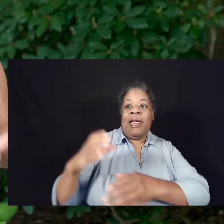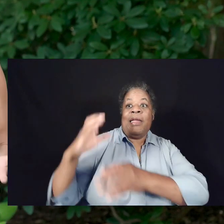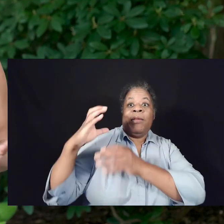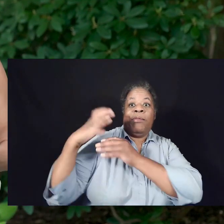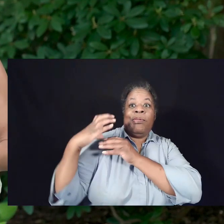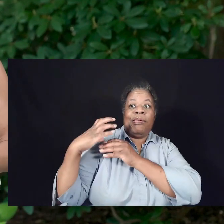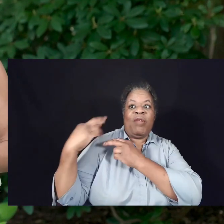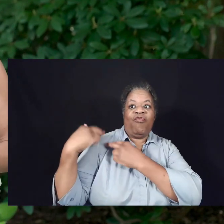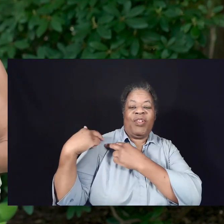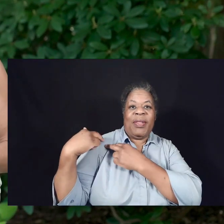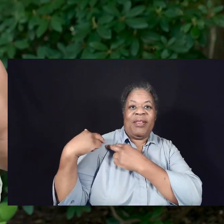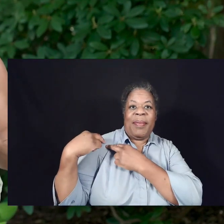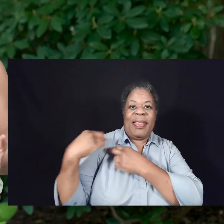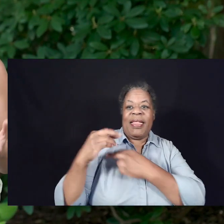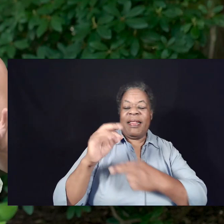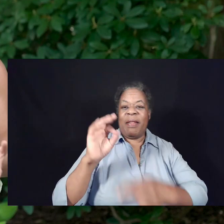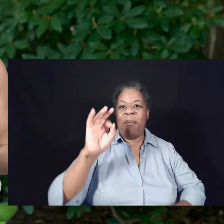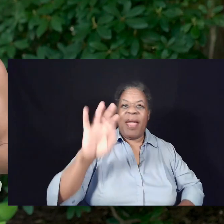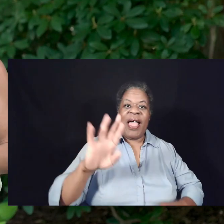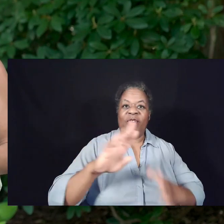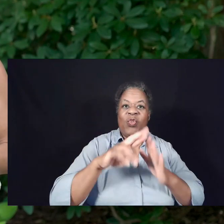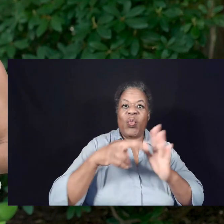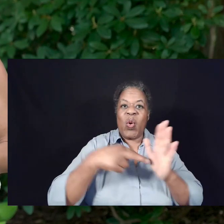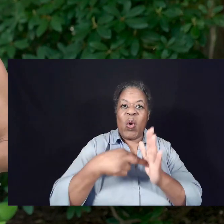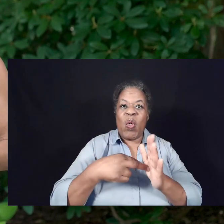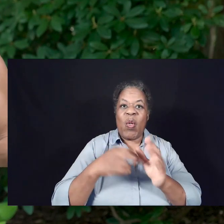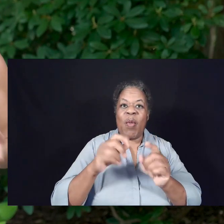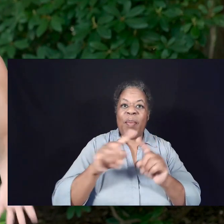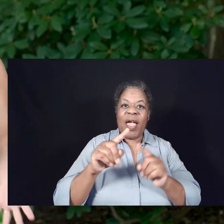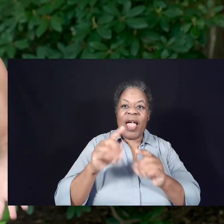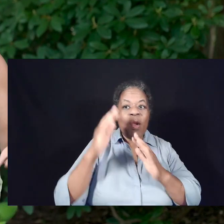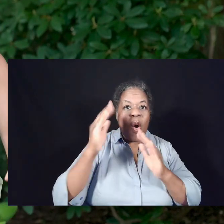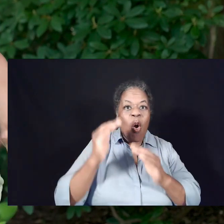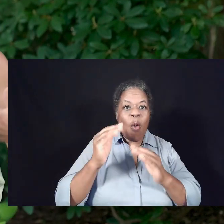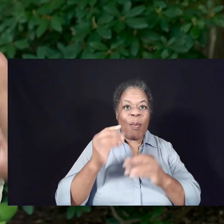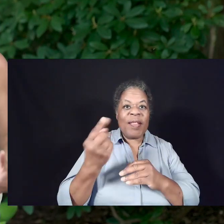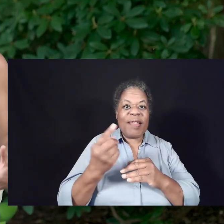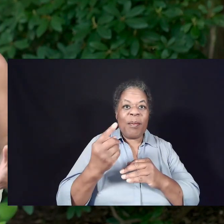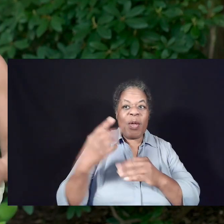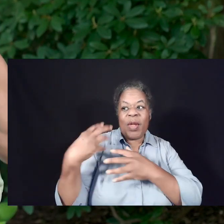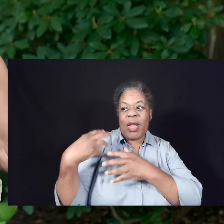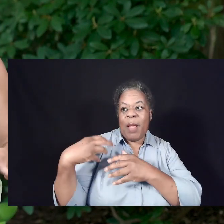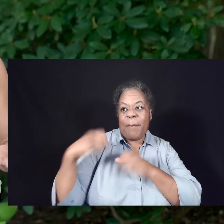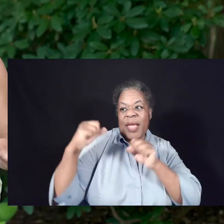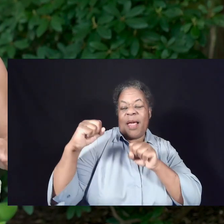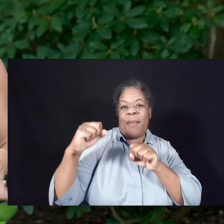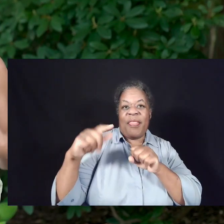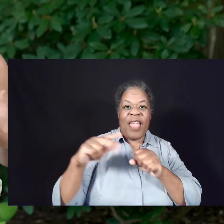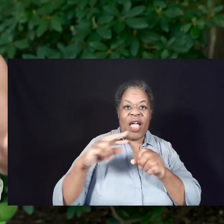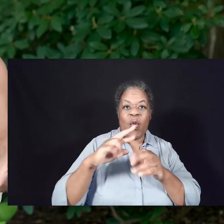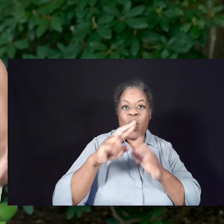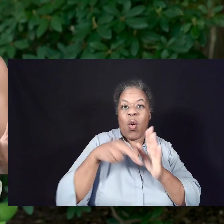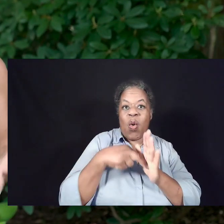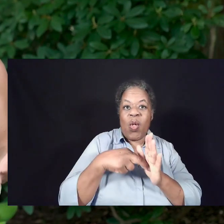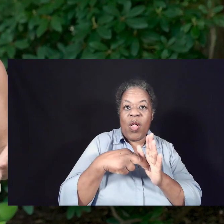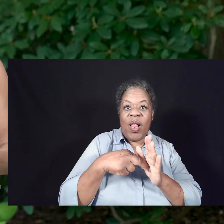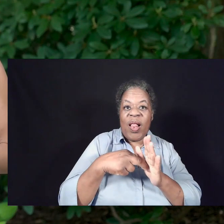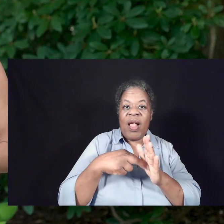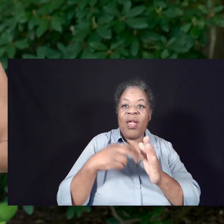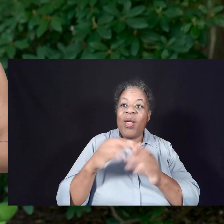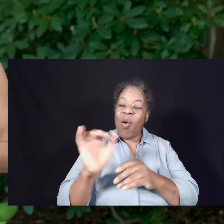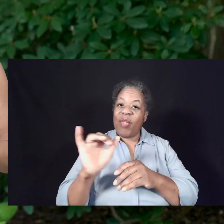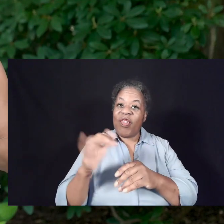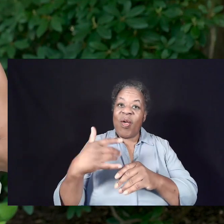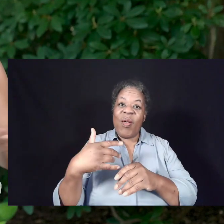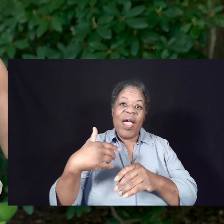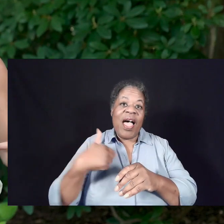someone step into that role in a more focused capacity. And I've also been taking a break from some of the upfront aspects of my